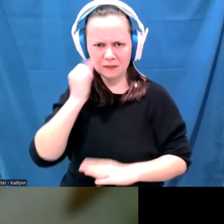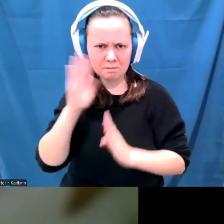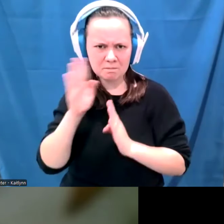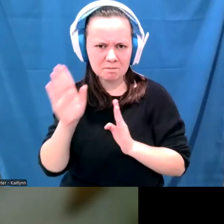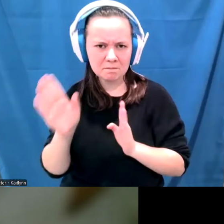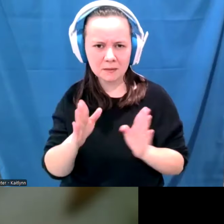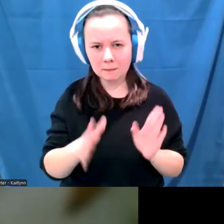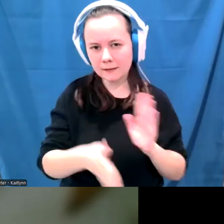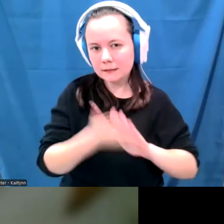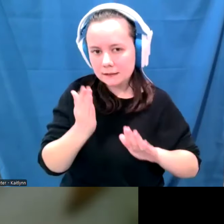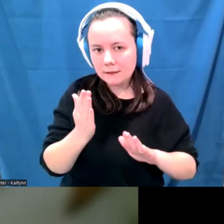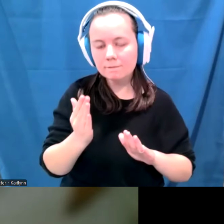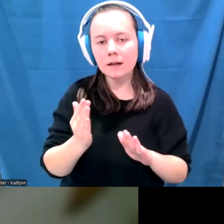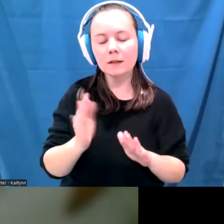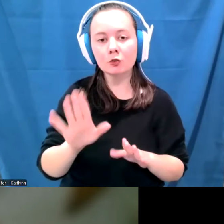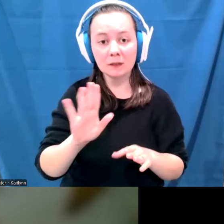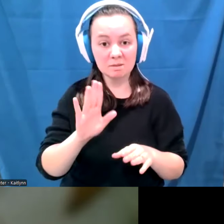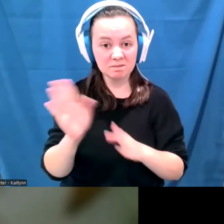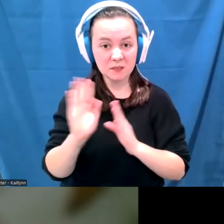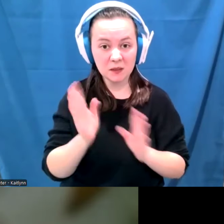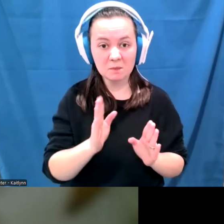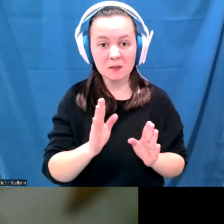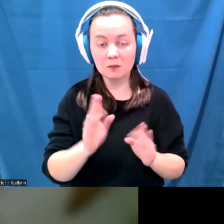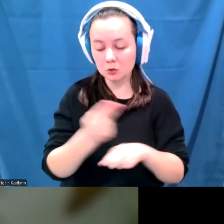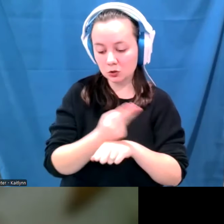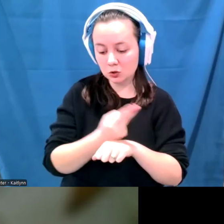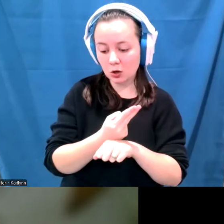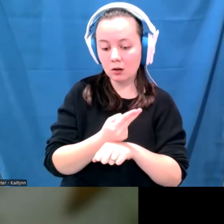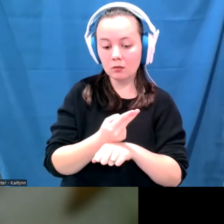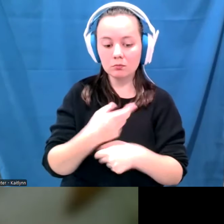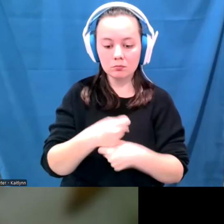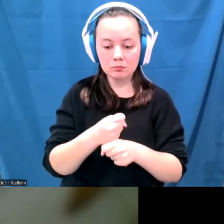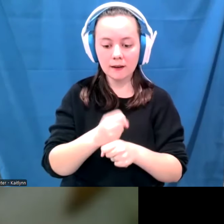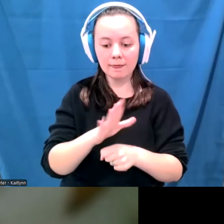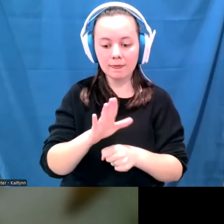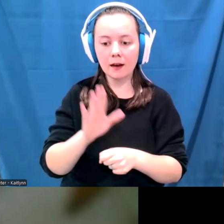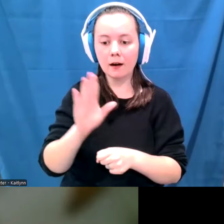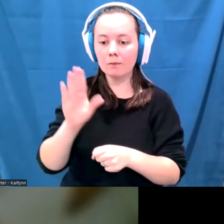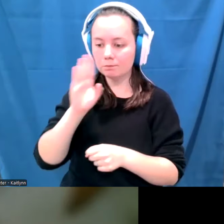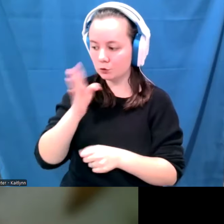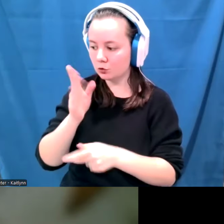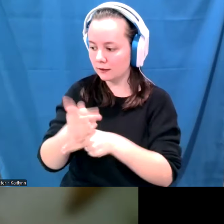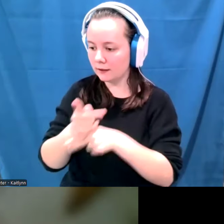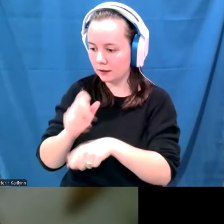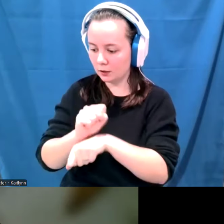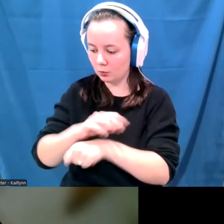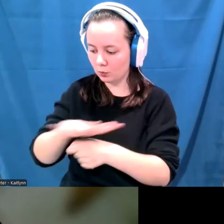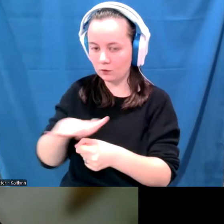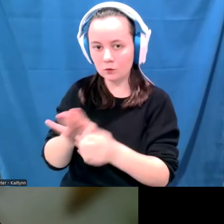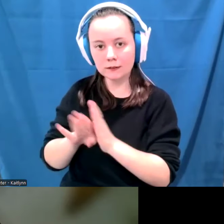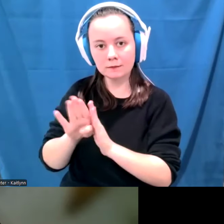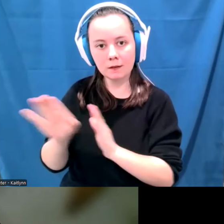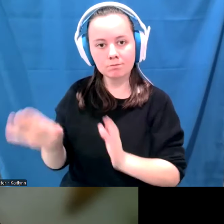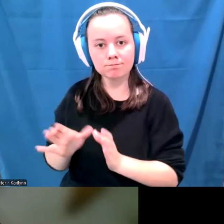the plans were then able to use to inform their workforce development efforts. And some of that learning also went into the state's